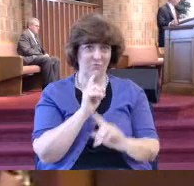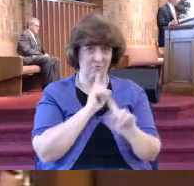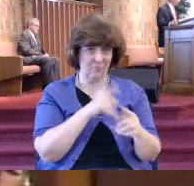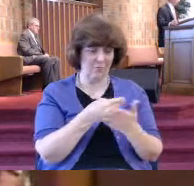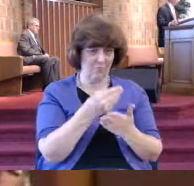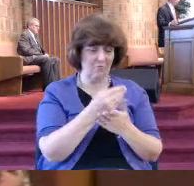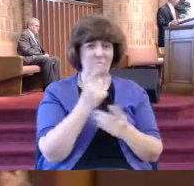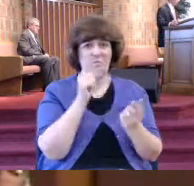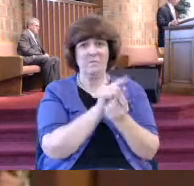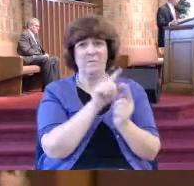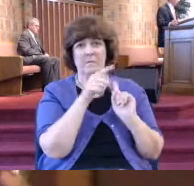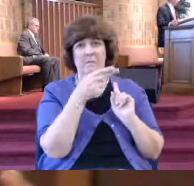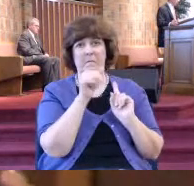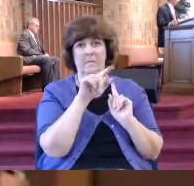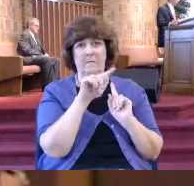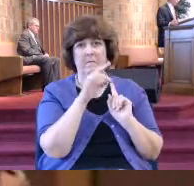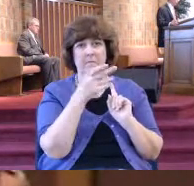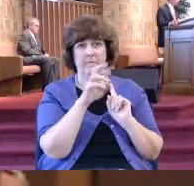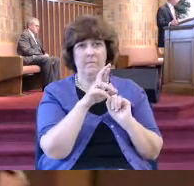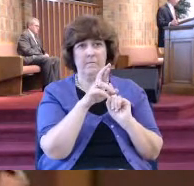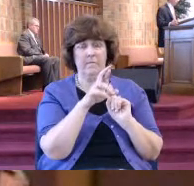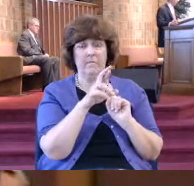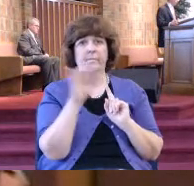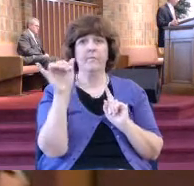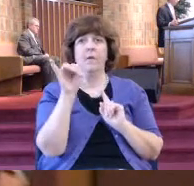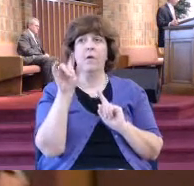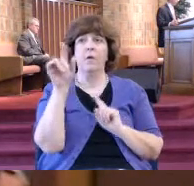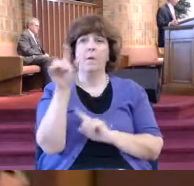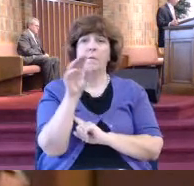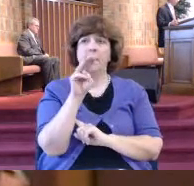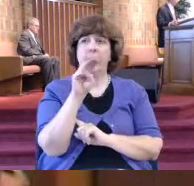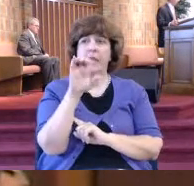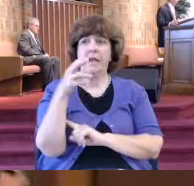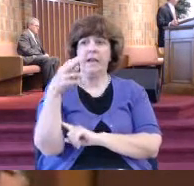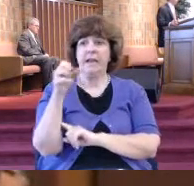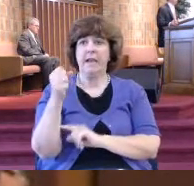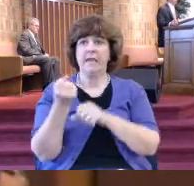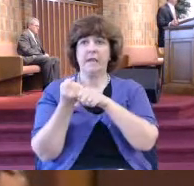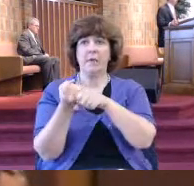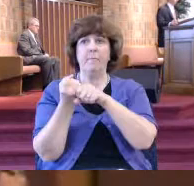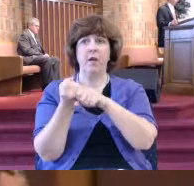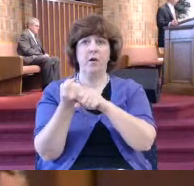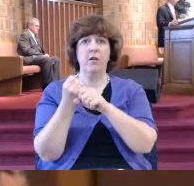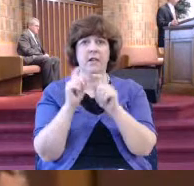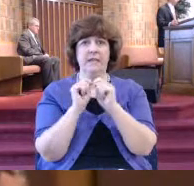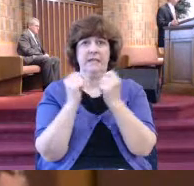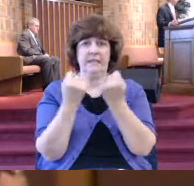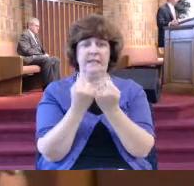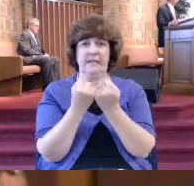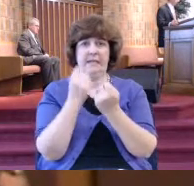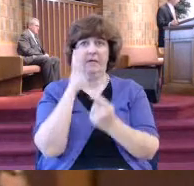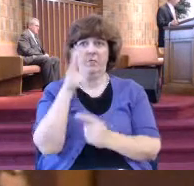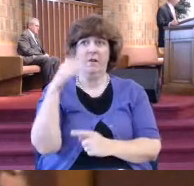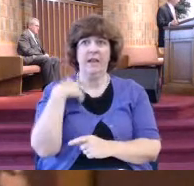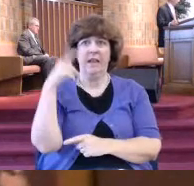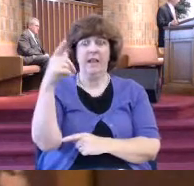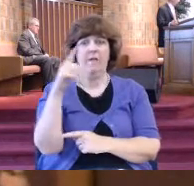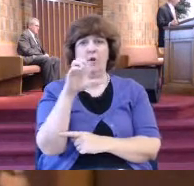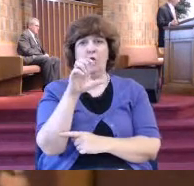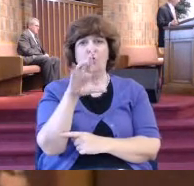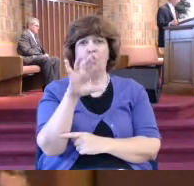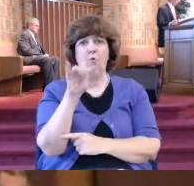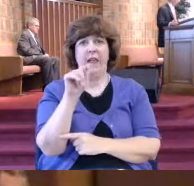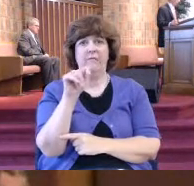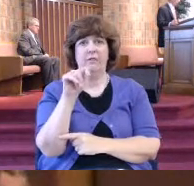School softball team is hosting their craft show this Saturday from 9 until 3. And that will be in the auxiliary gym, the new gym up there at